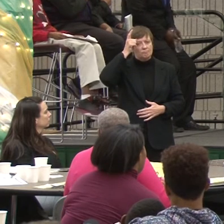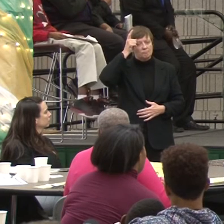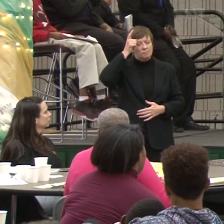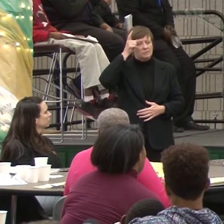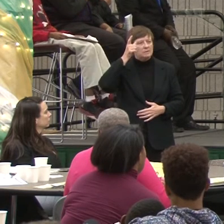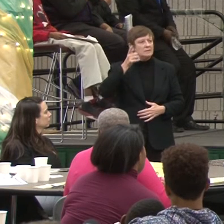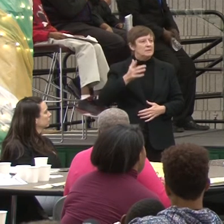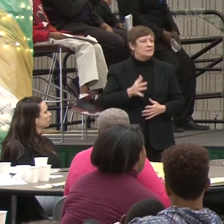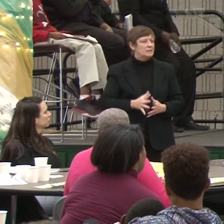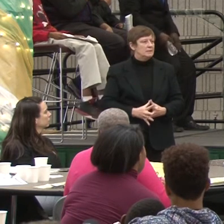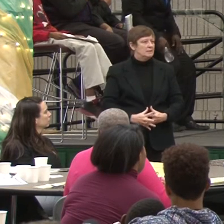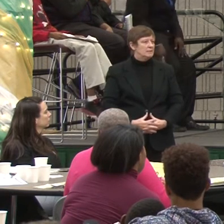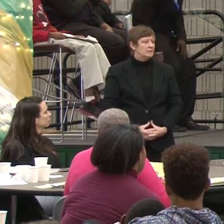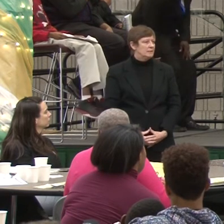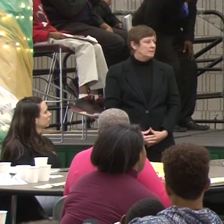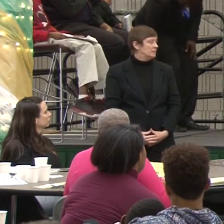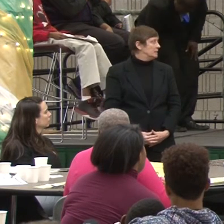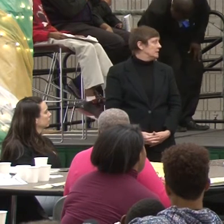now I see.